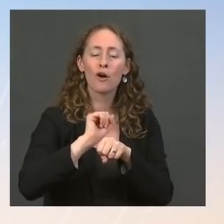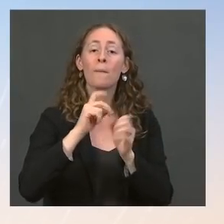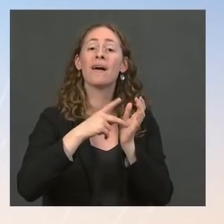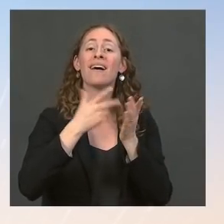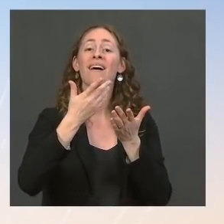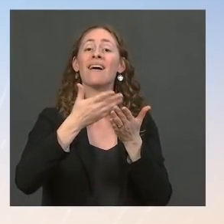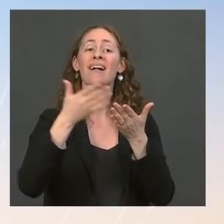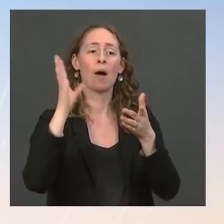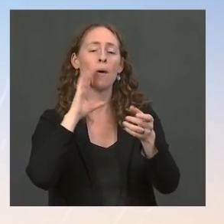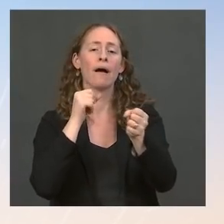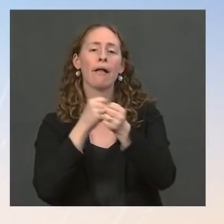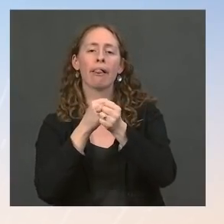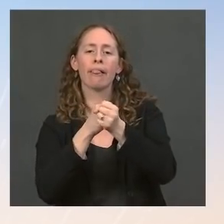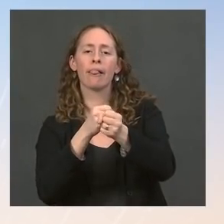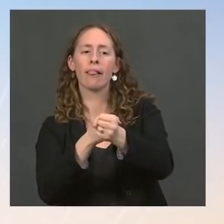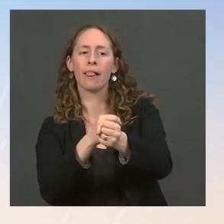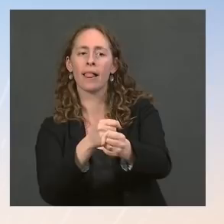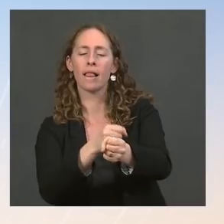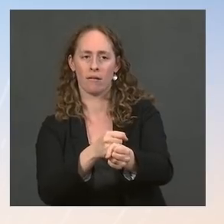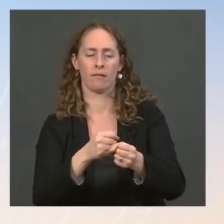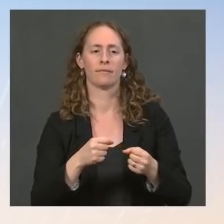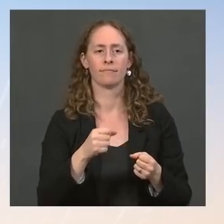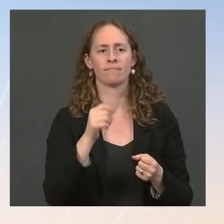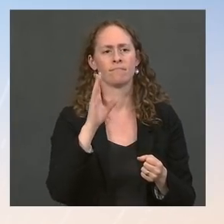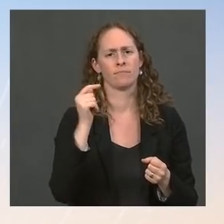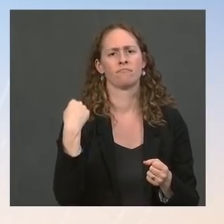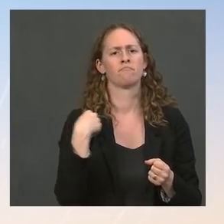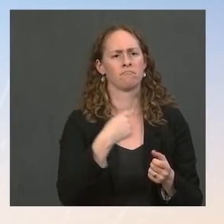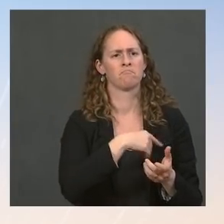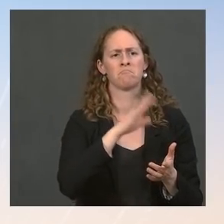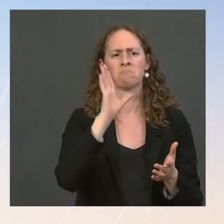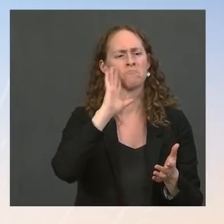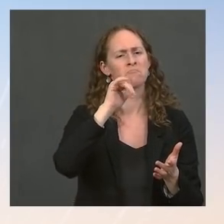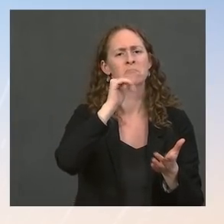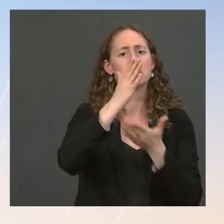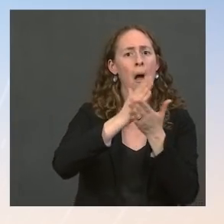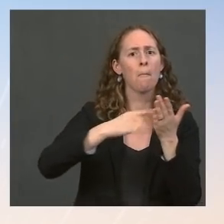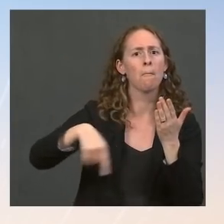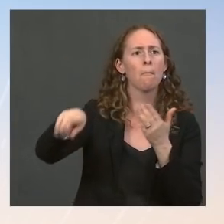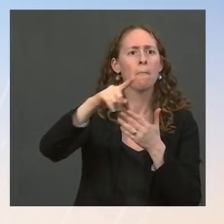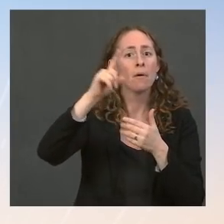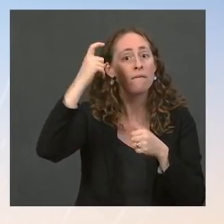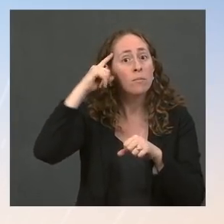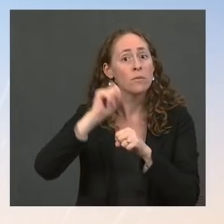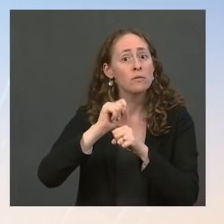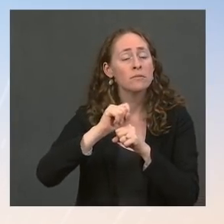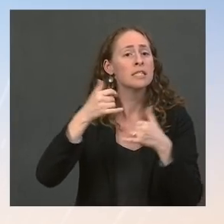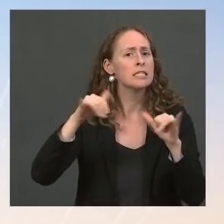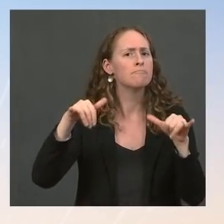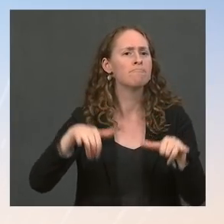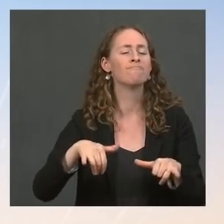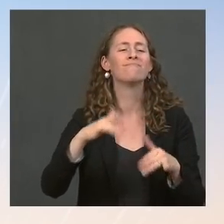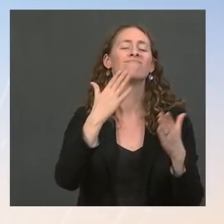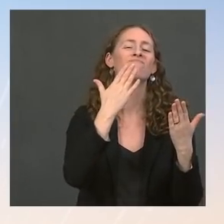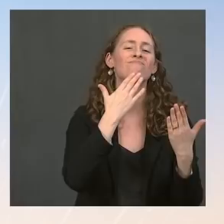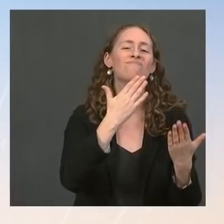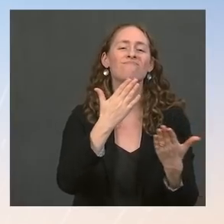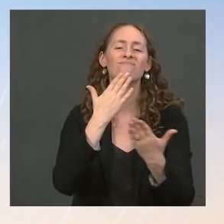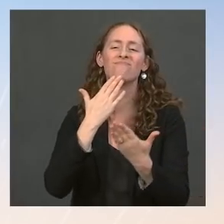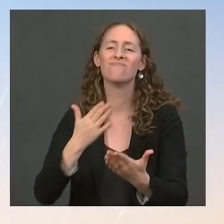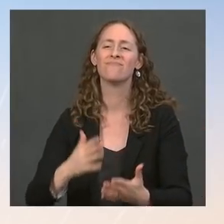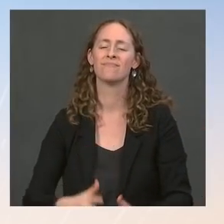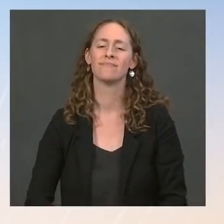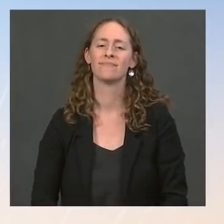government services that are protected even if there is a shutdown. Okay, thanks everyone. See you tomorrow. The president calls himself an eternal